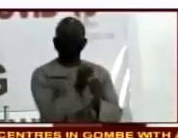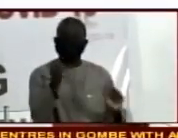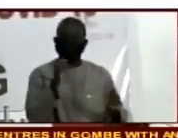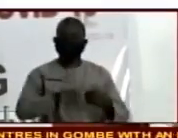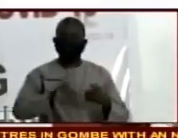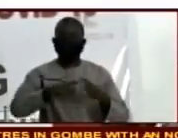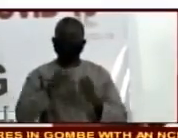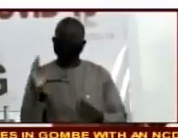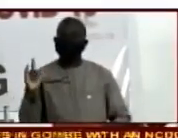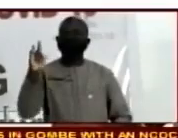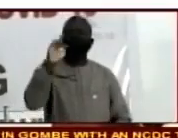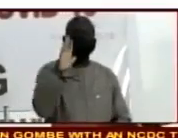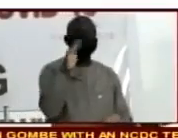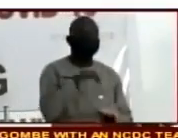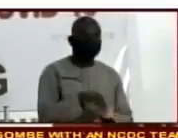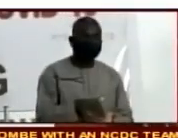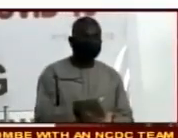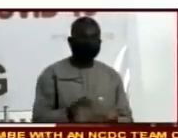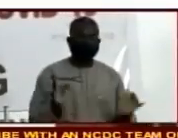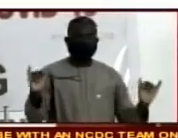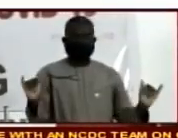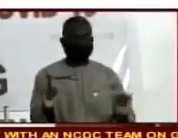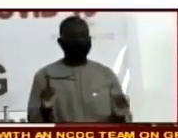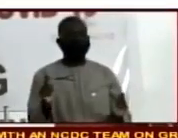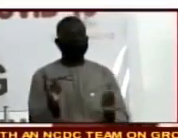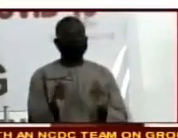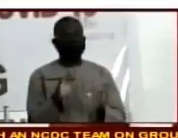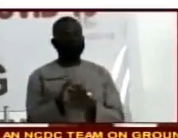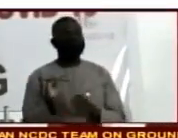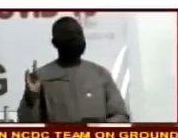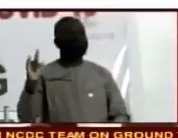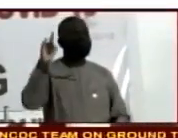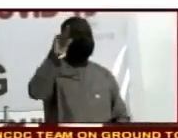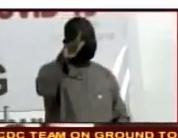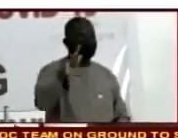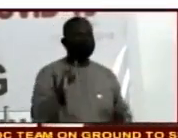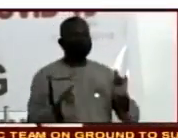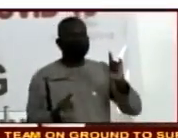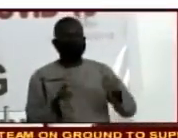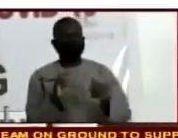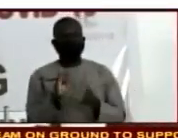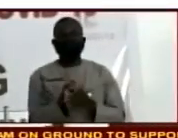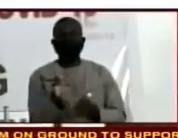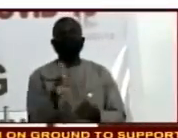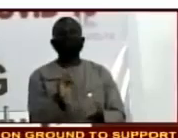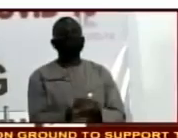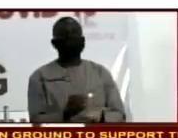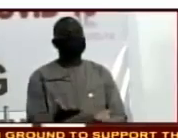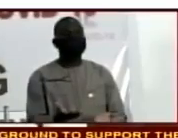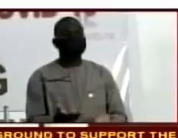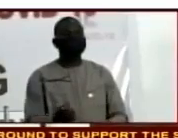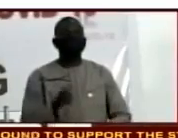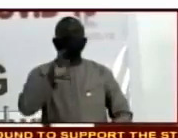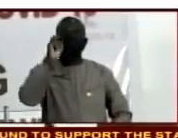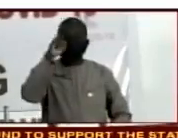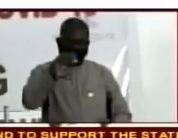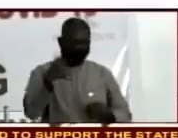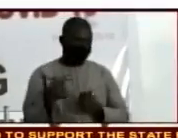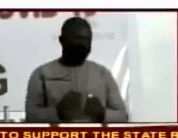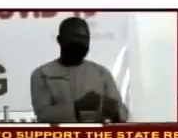So also the flight crew, those people flying the airplanes, they have certain standards they must conform